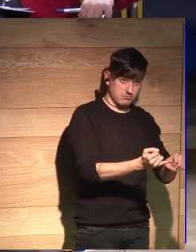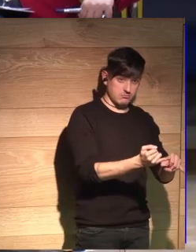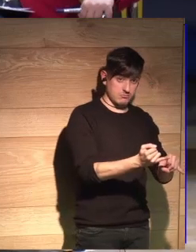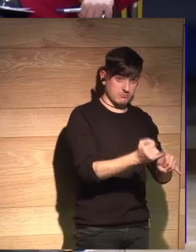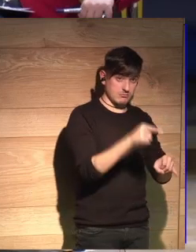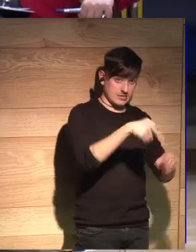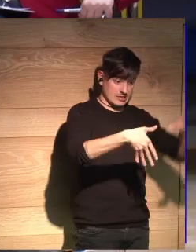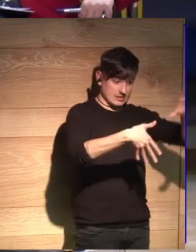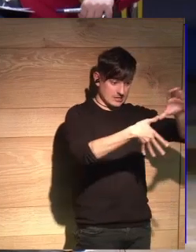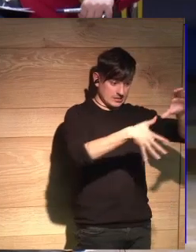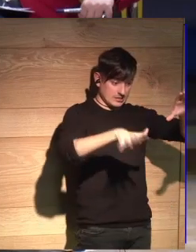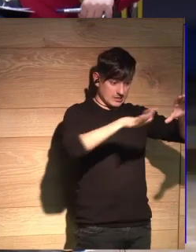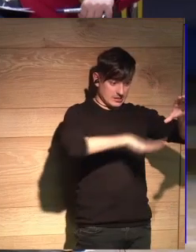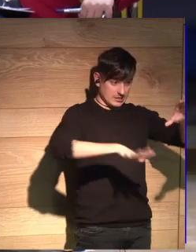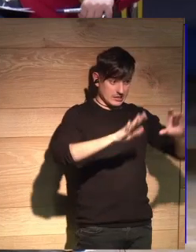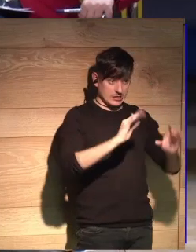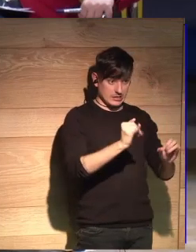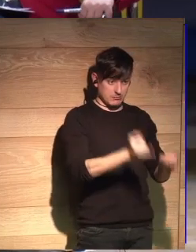and finds